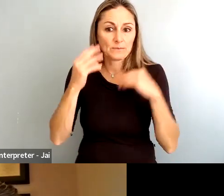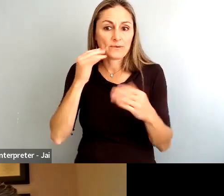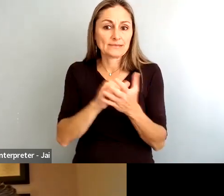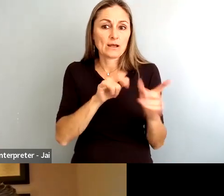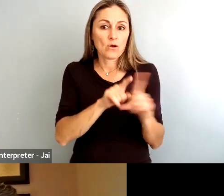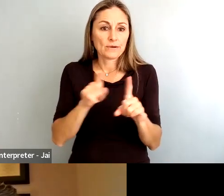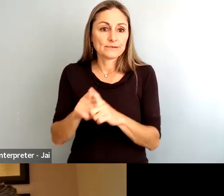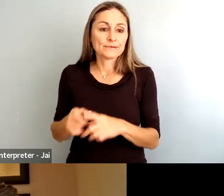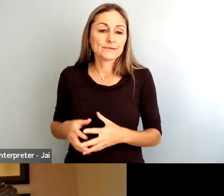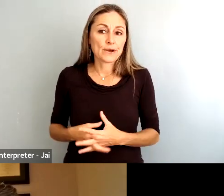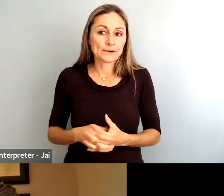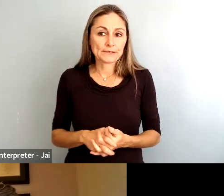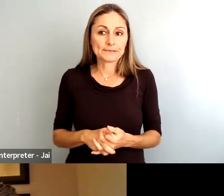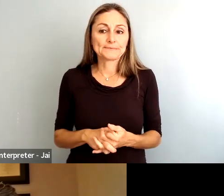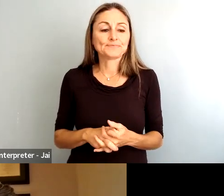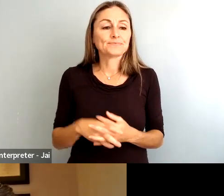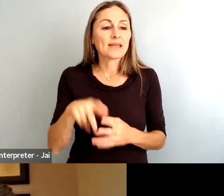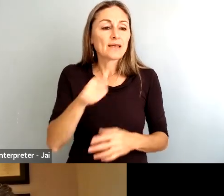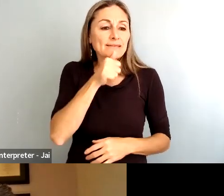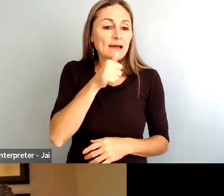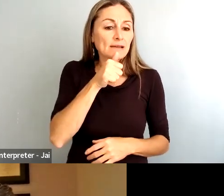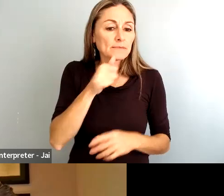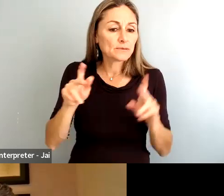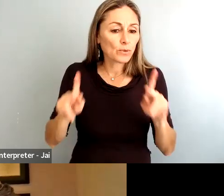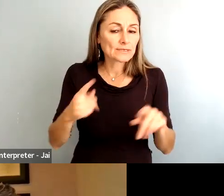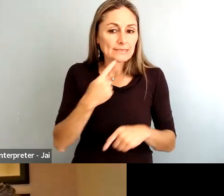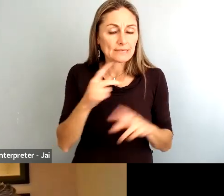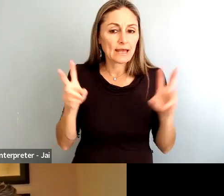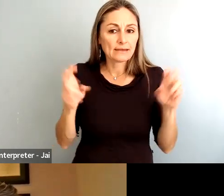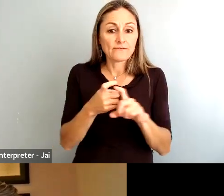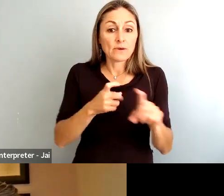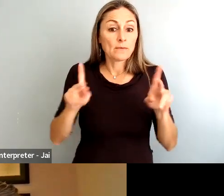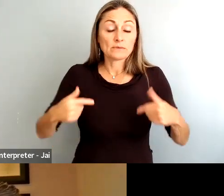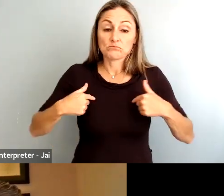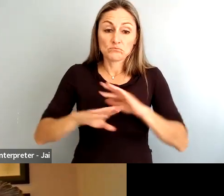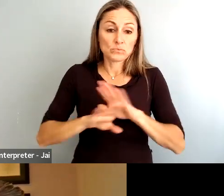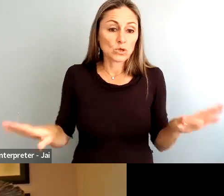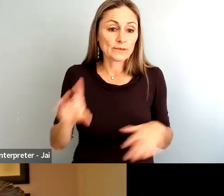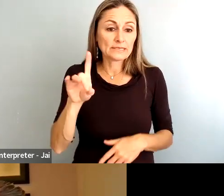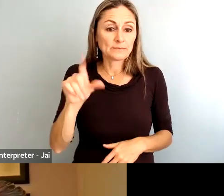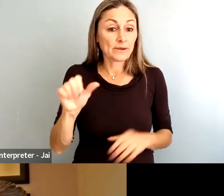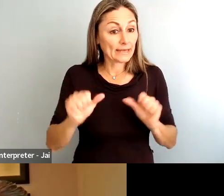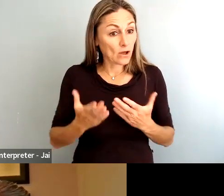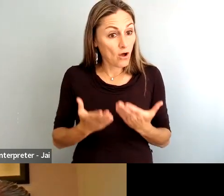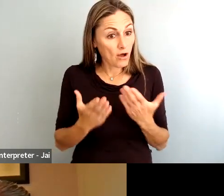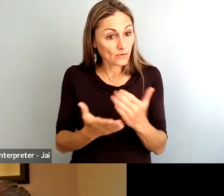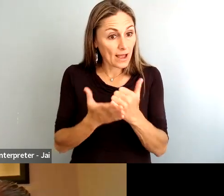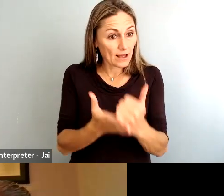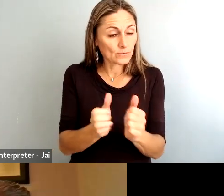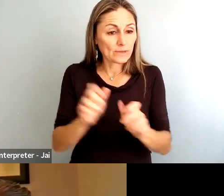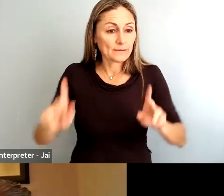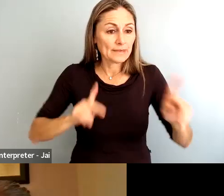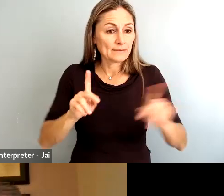well. There was an anonymous attendee said, from a person without a disability, can I offer help to people with disabilities